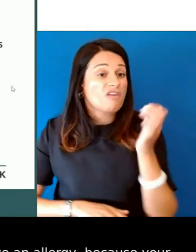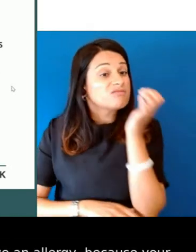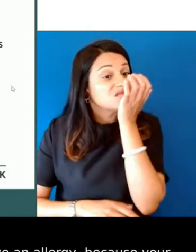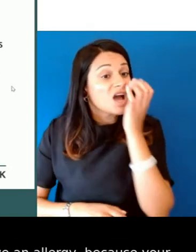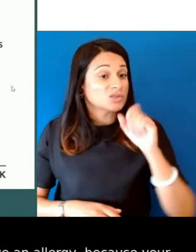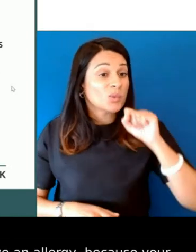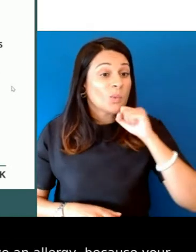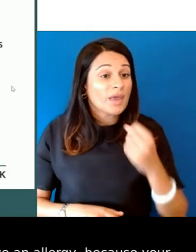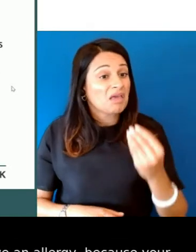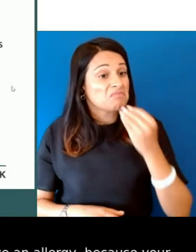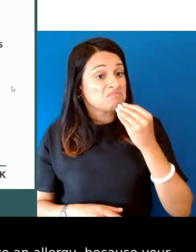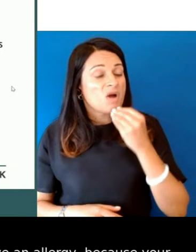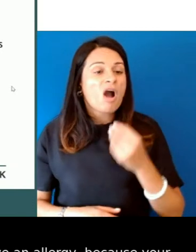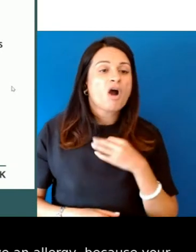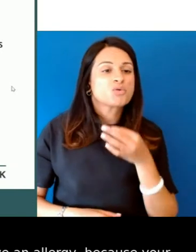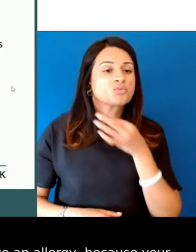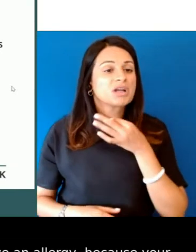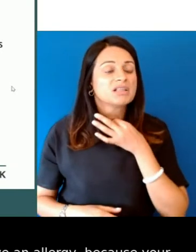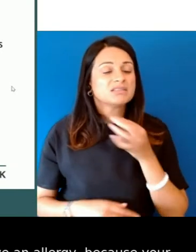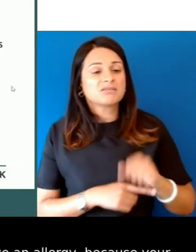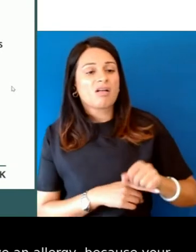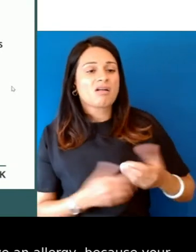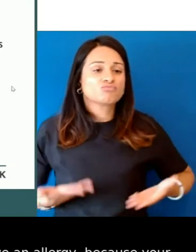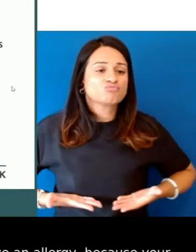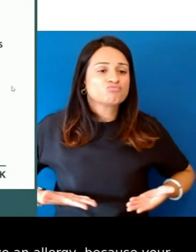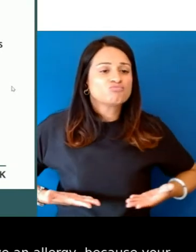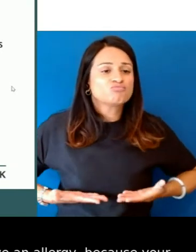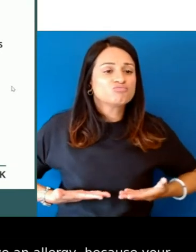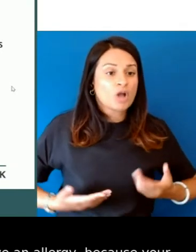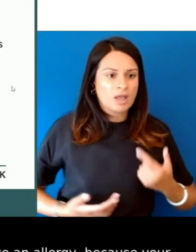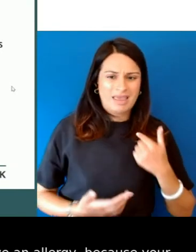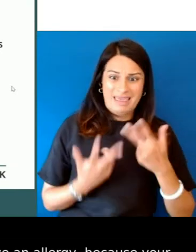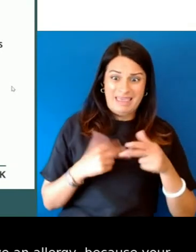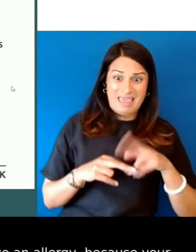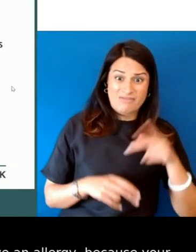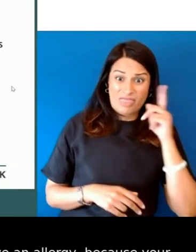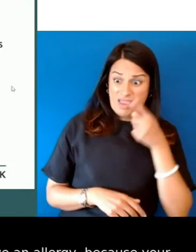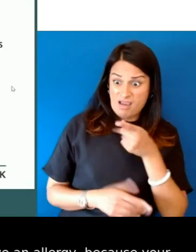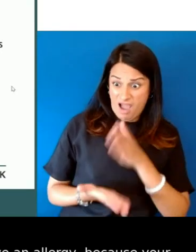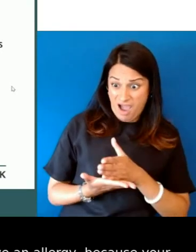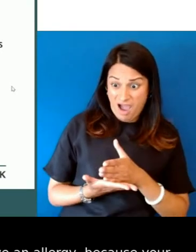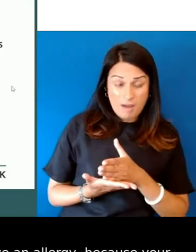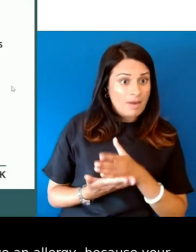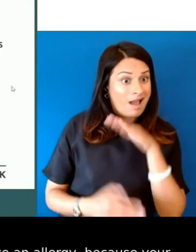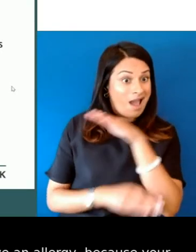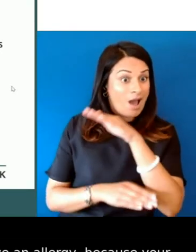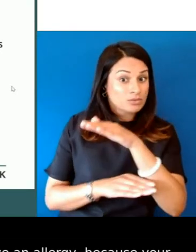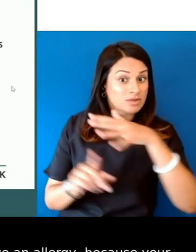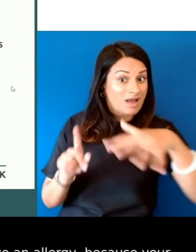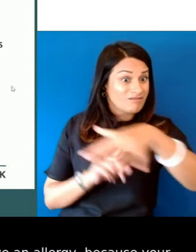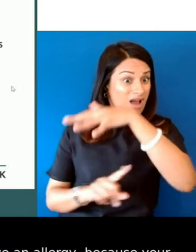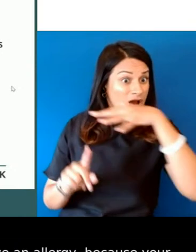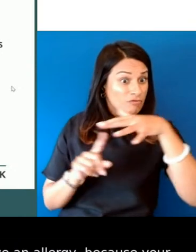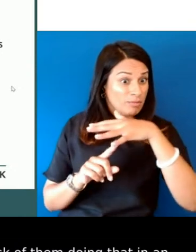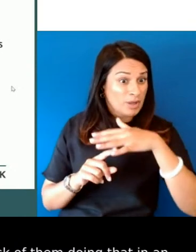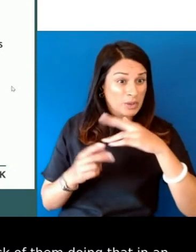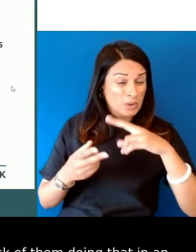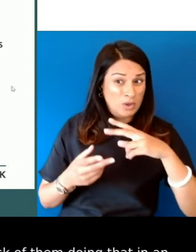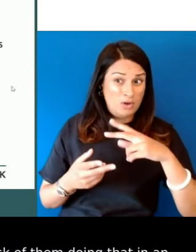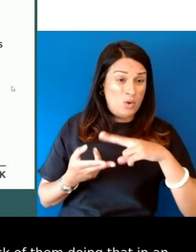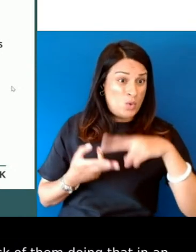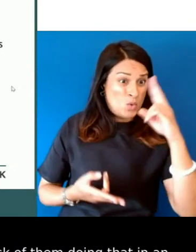take risks and if we deem that the risk of them doing that in an outside environment is higher than the risk of a food